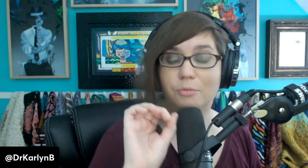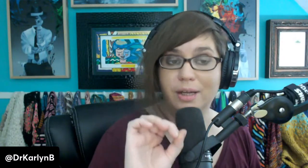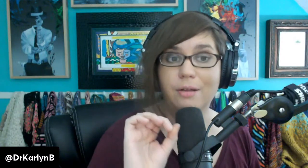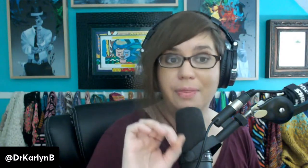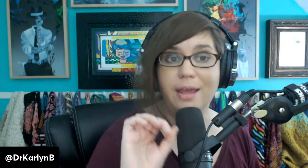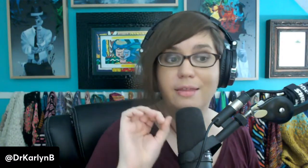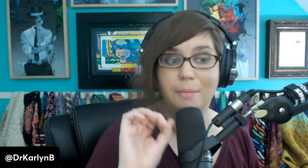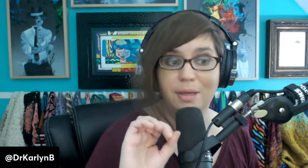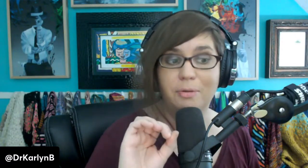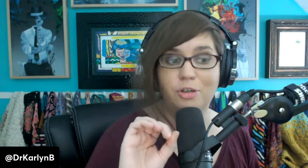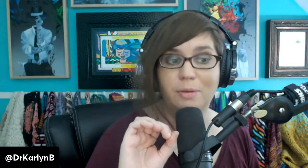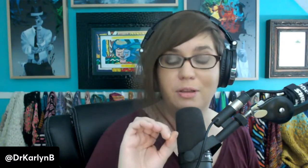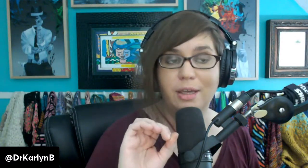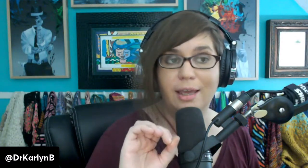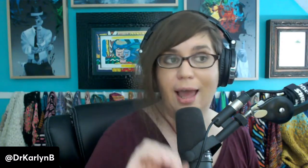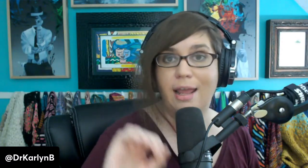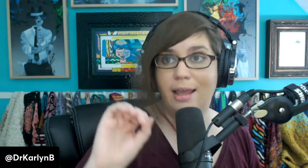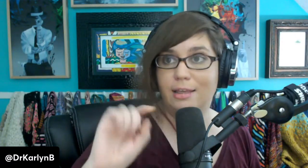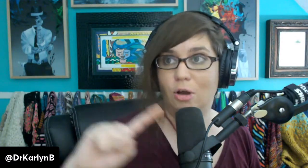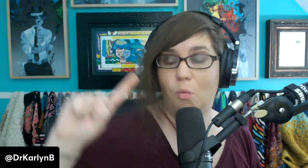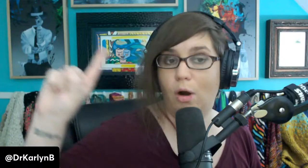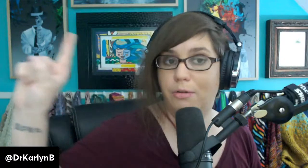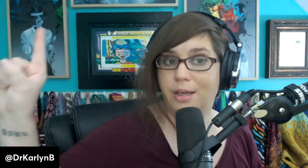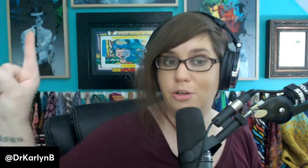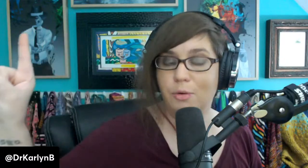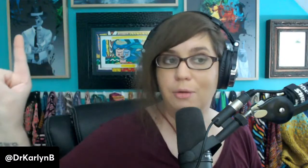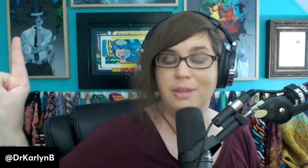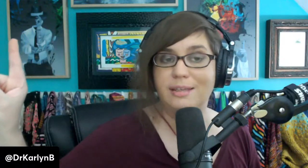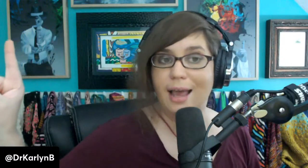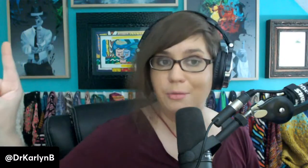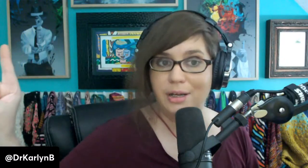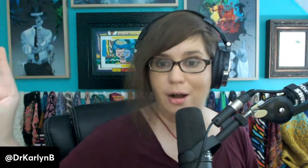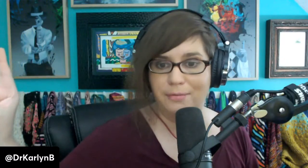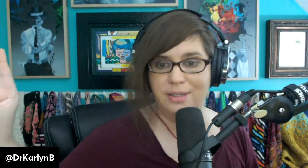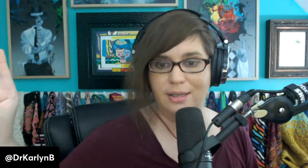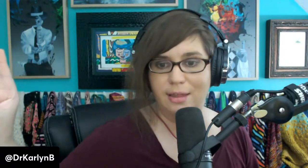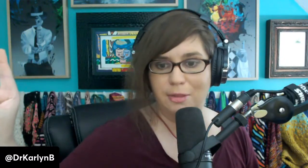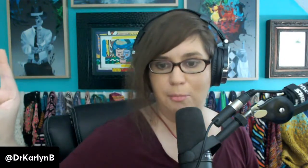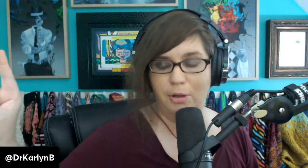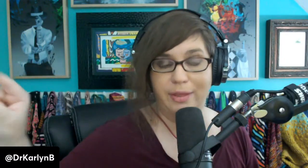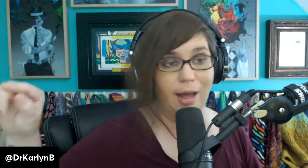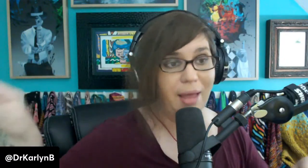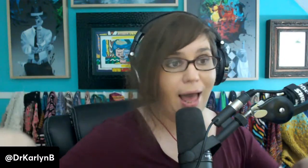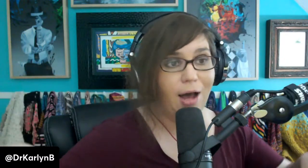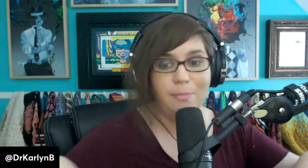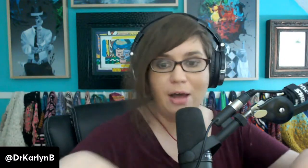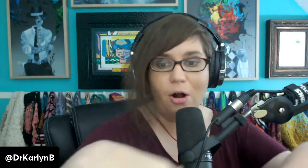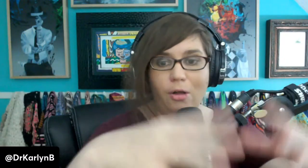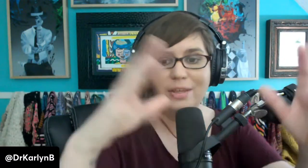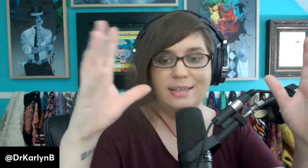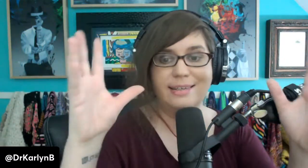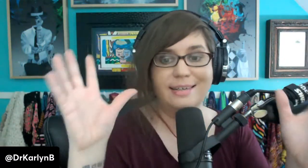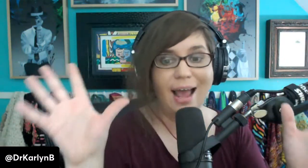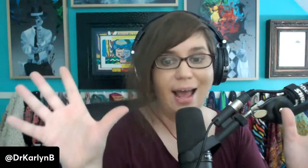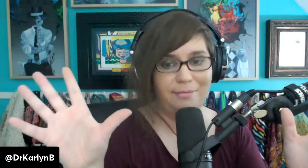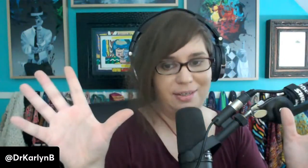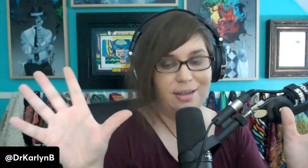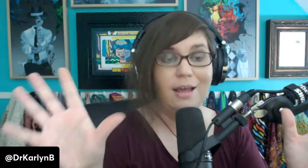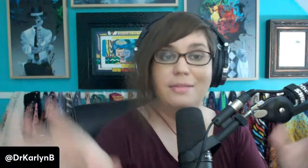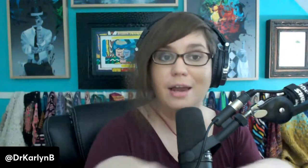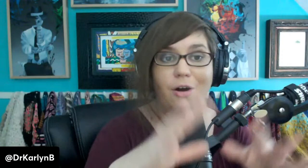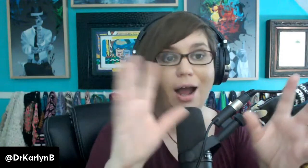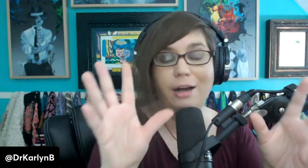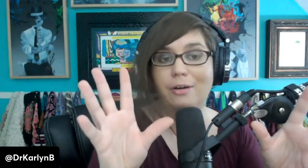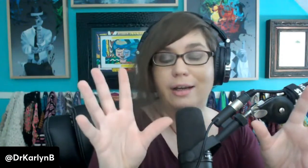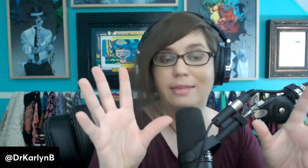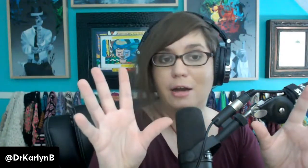Because the real thing that people should be looking at is, what are they doing with these equity offices that they're building up? How about all these staffs